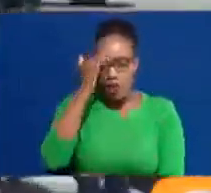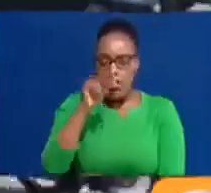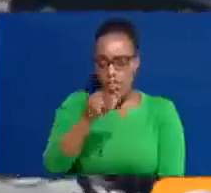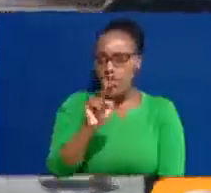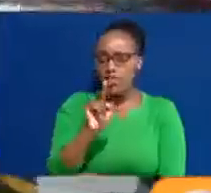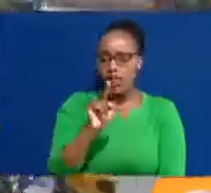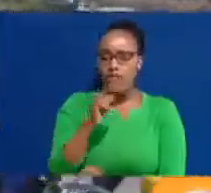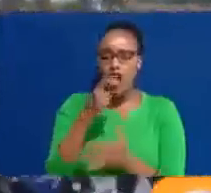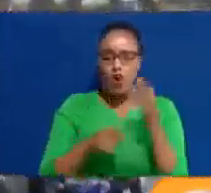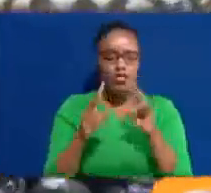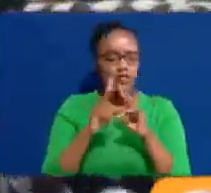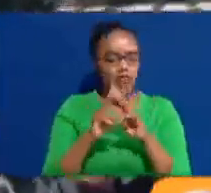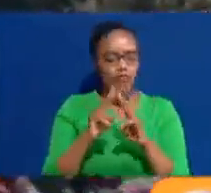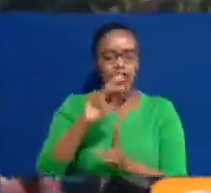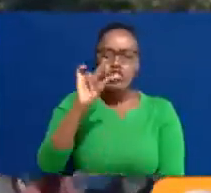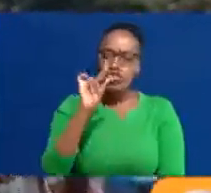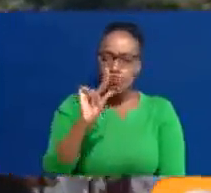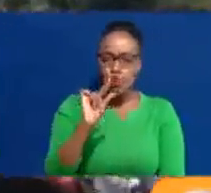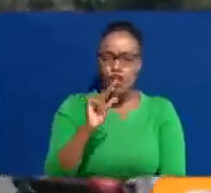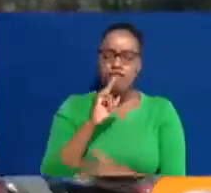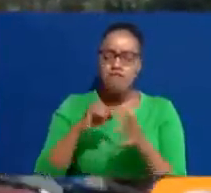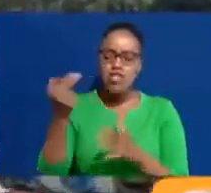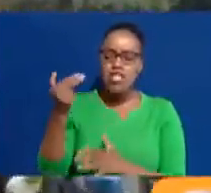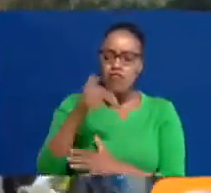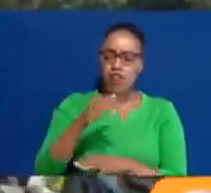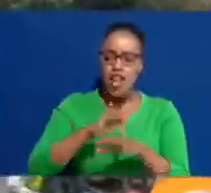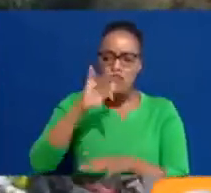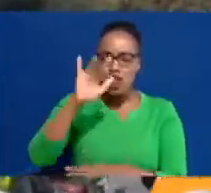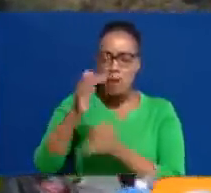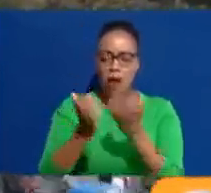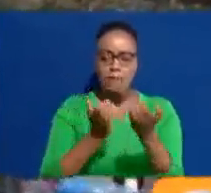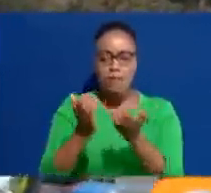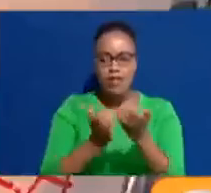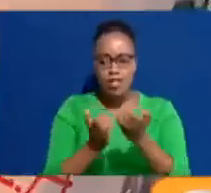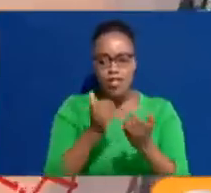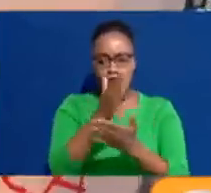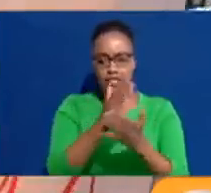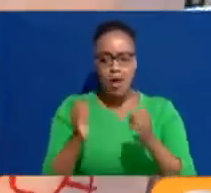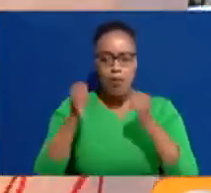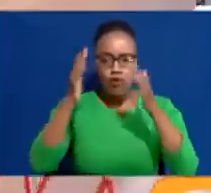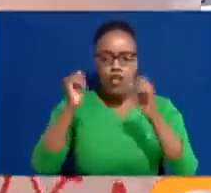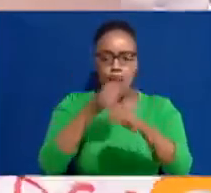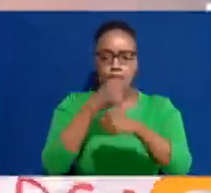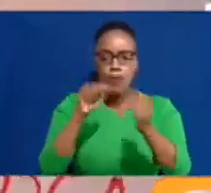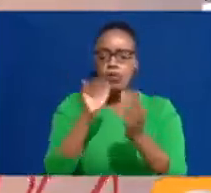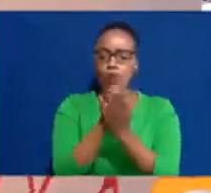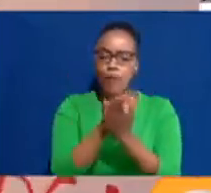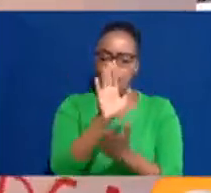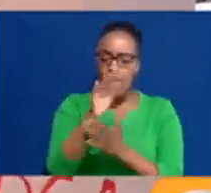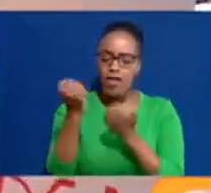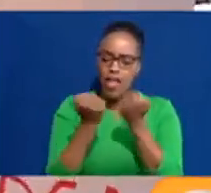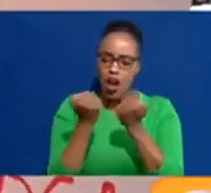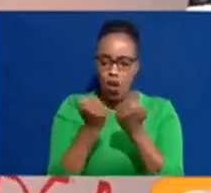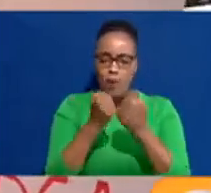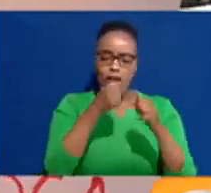so iko chini kabisa. They claim the cost of fuel has affected their business, with some of the drivers unable to maintain their vehicles.